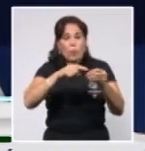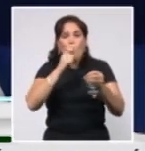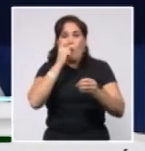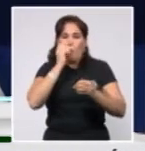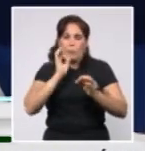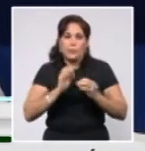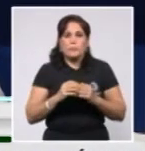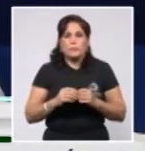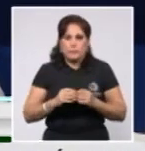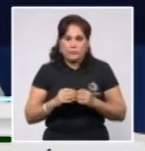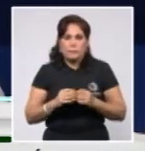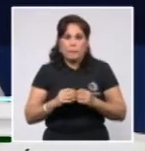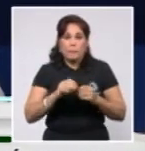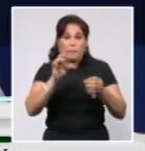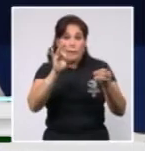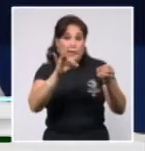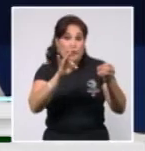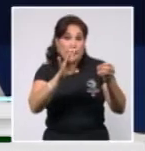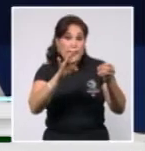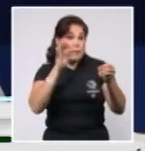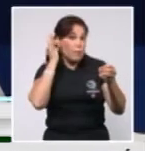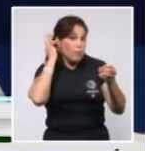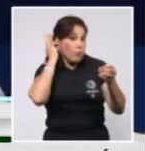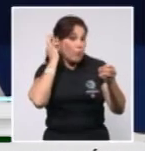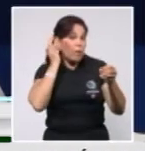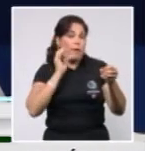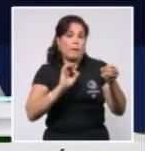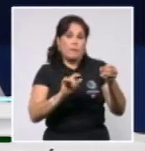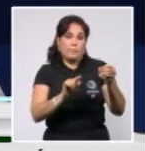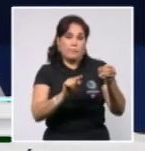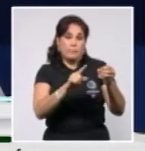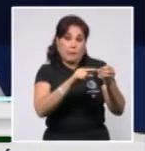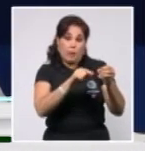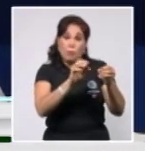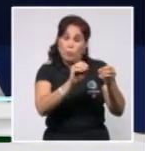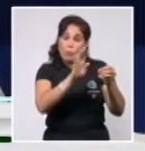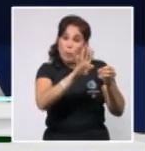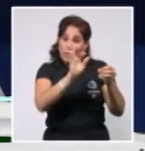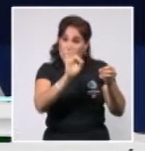86.7%, have recovered from the virus and been discharged from hospital.